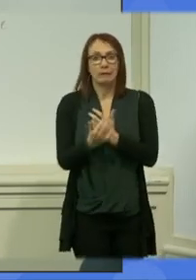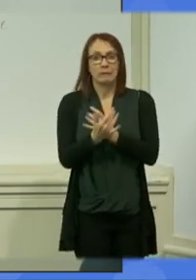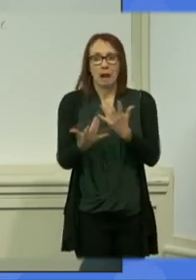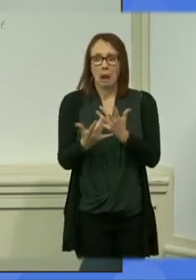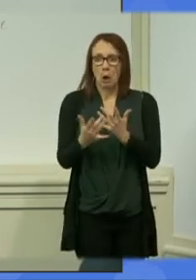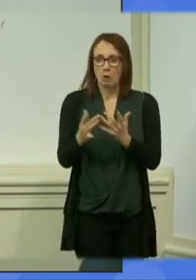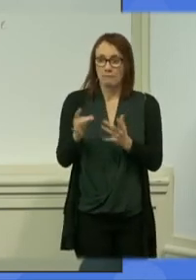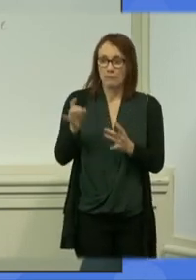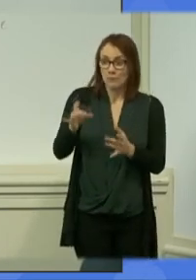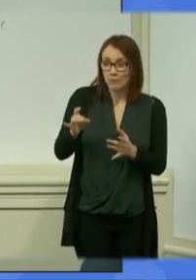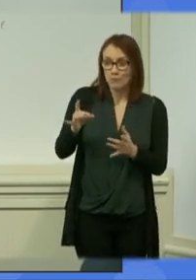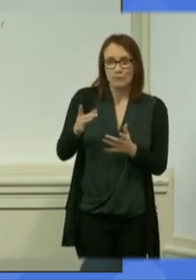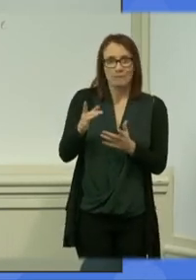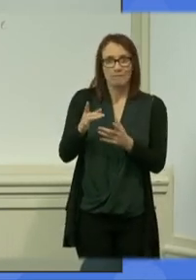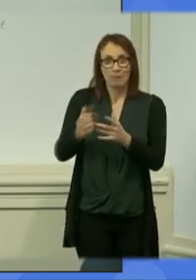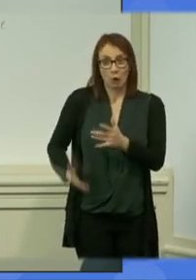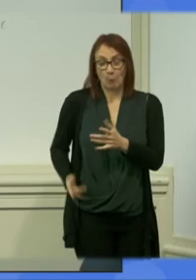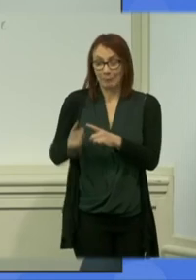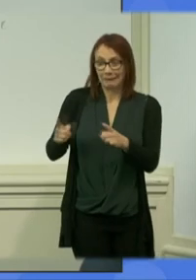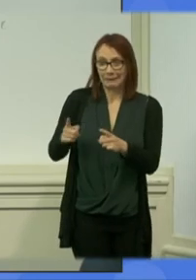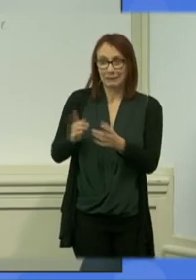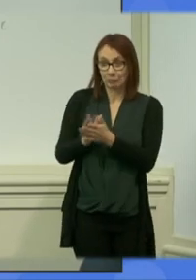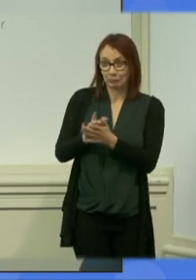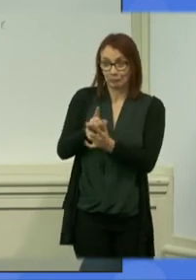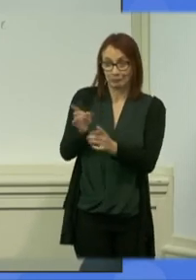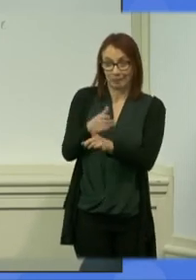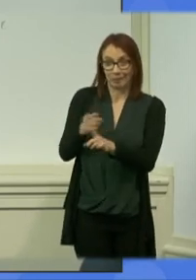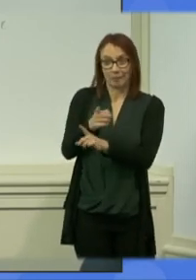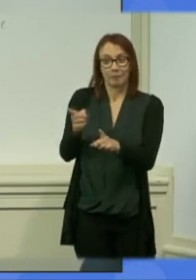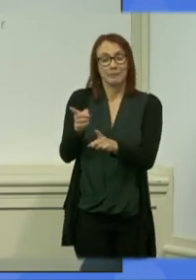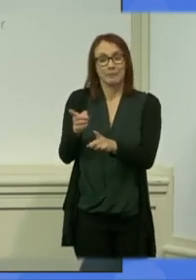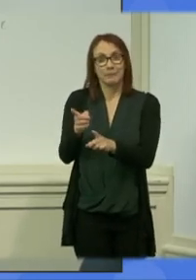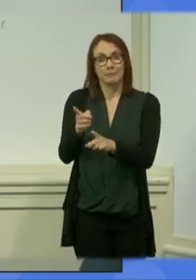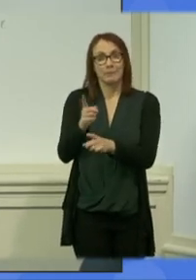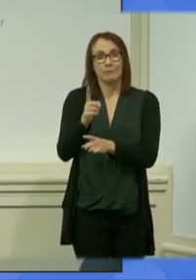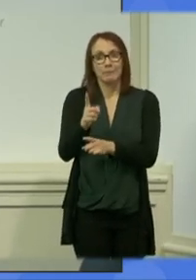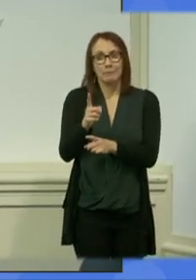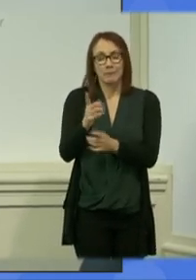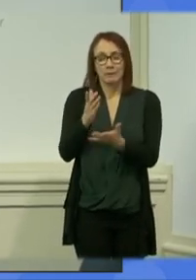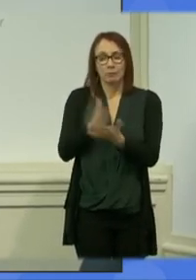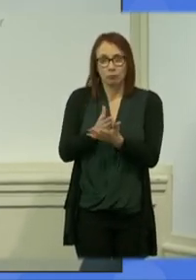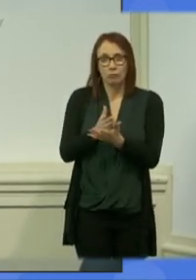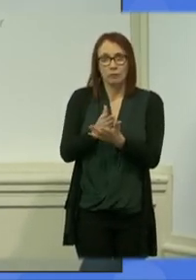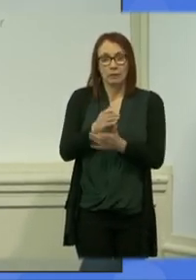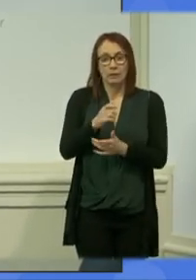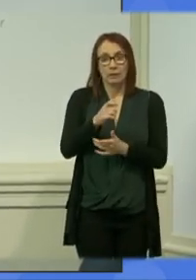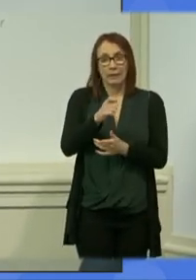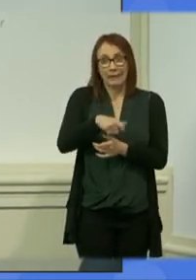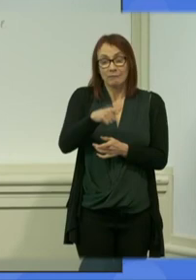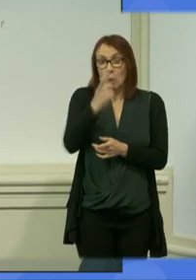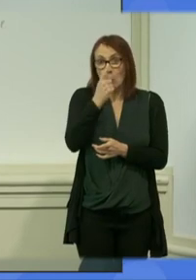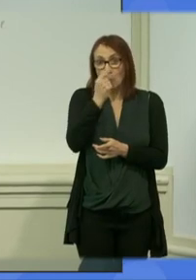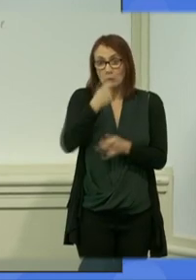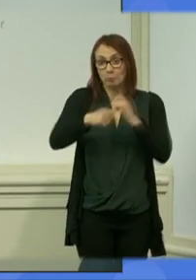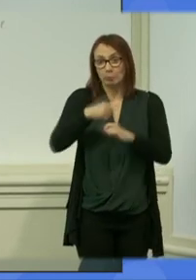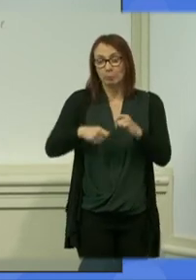companies, not to individuals. It's a thing that government in Westminster loses sight of, is that individuals could easily work as self-employed,